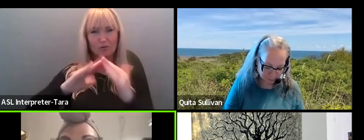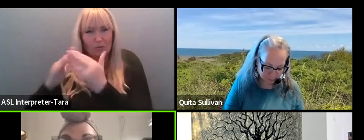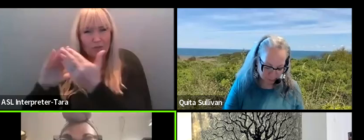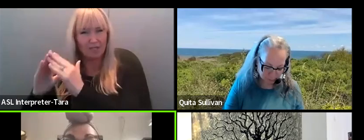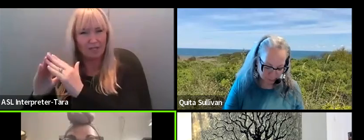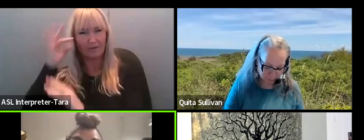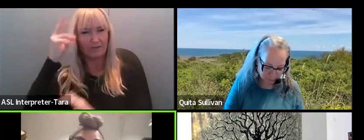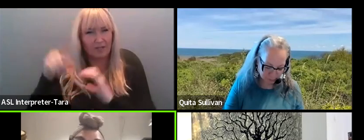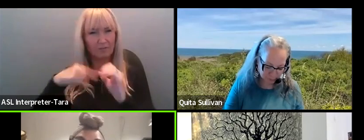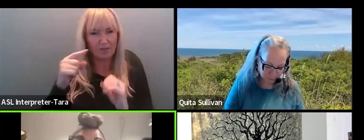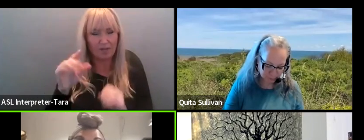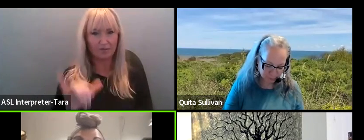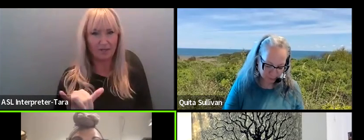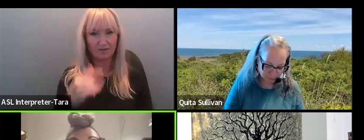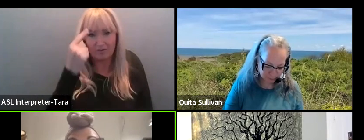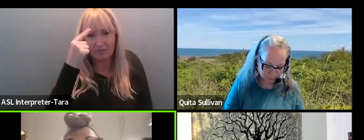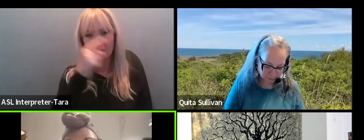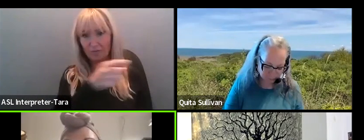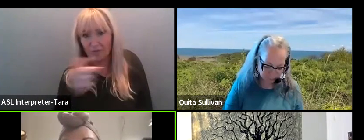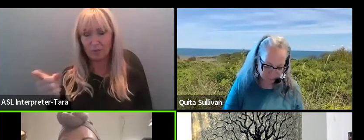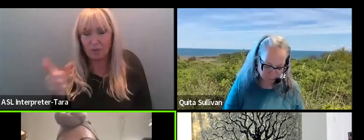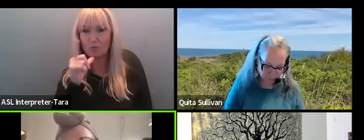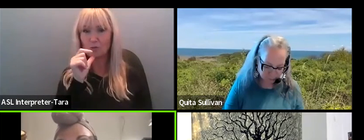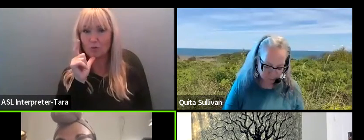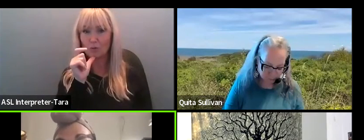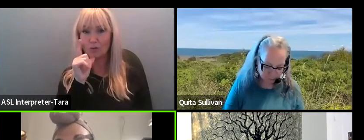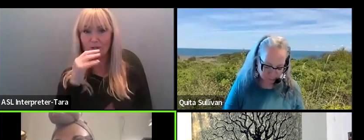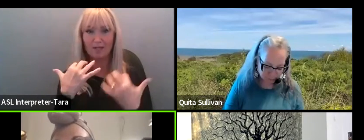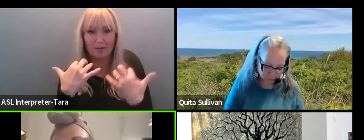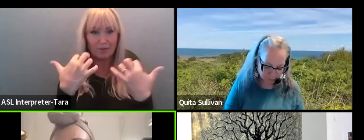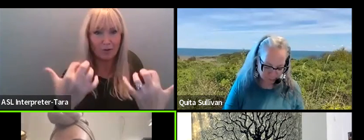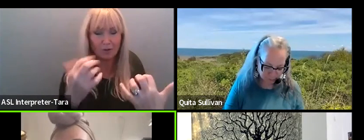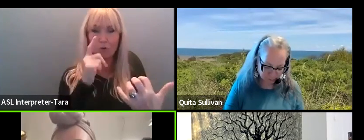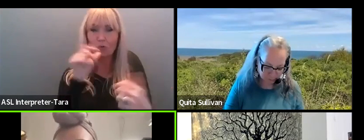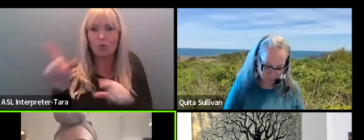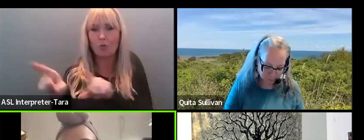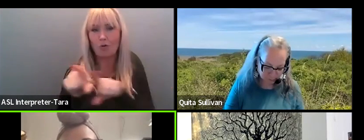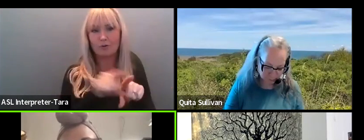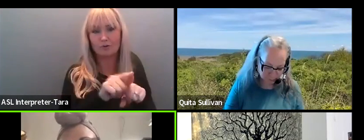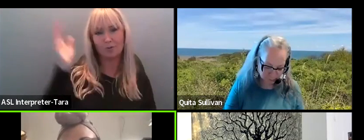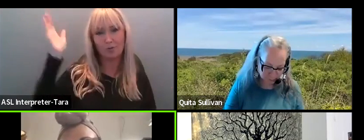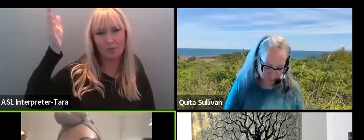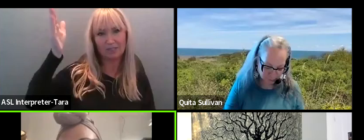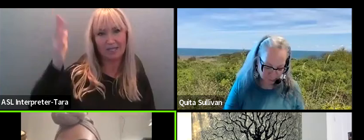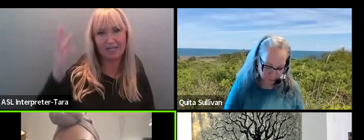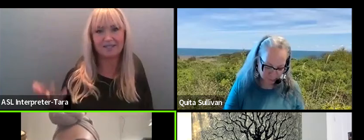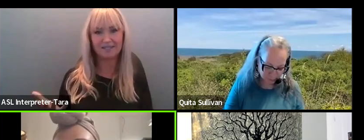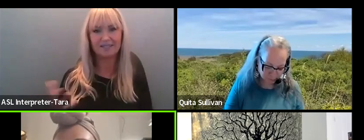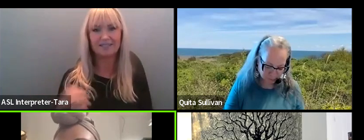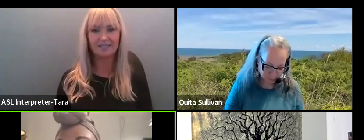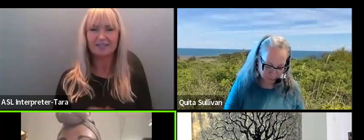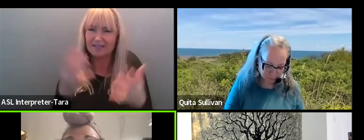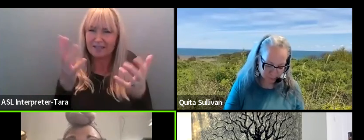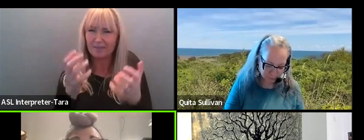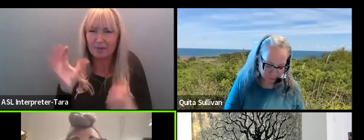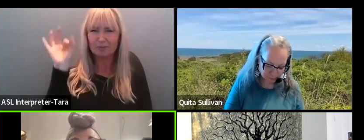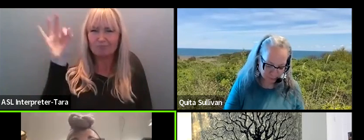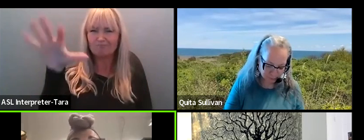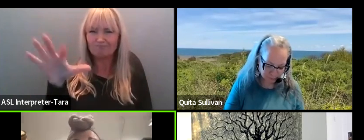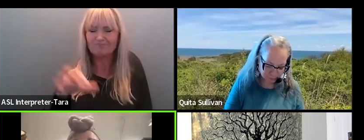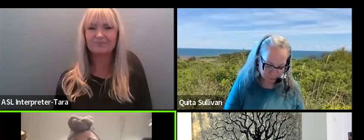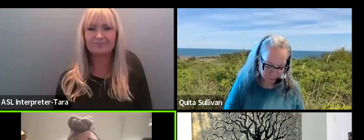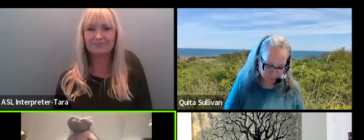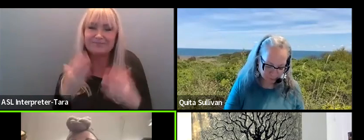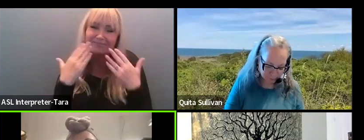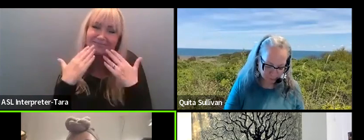those of you that are maybe in the audience that are presenters as well. So just kind of wanted to put that out there, and